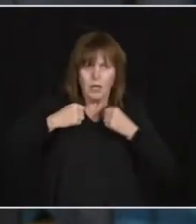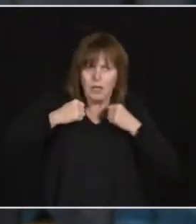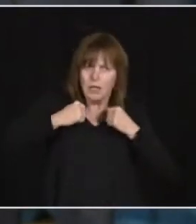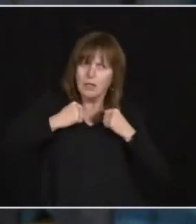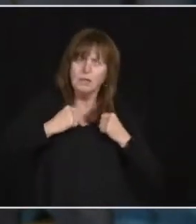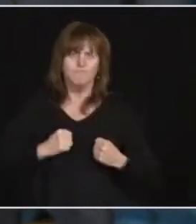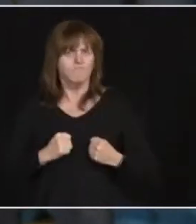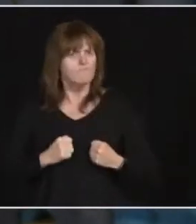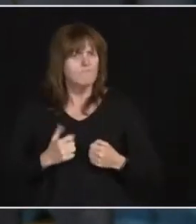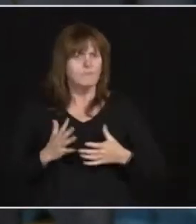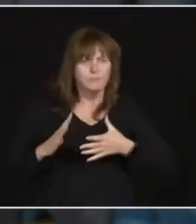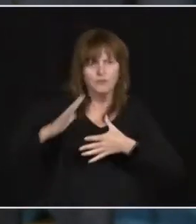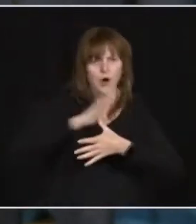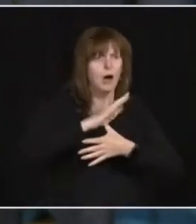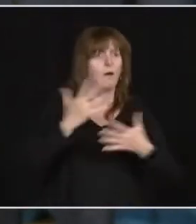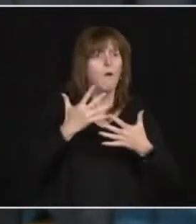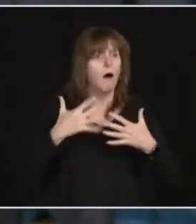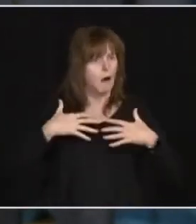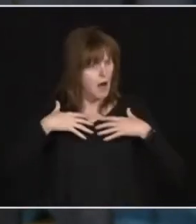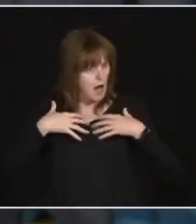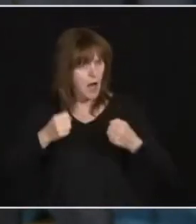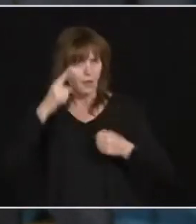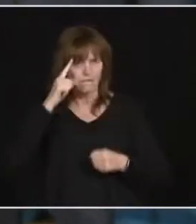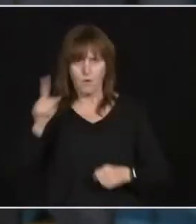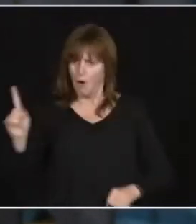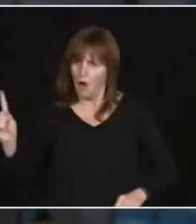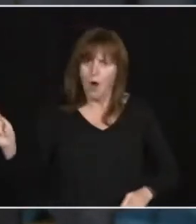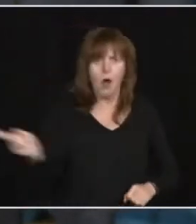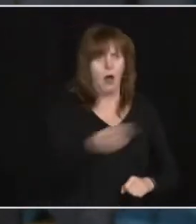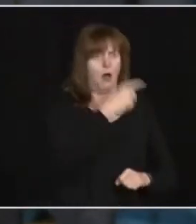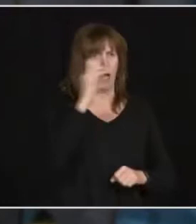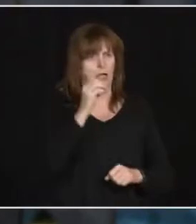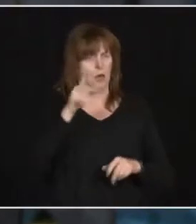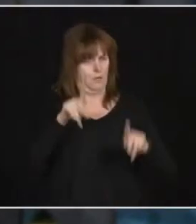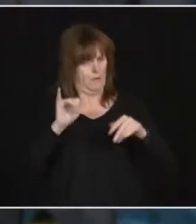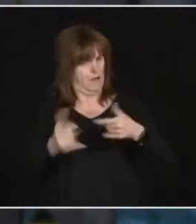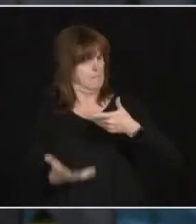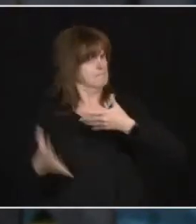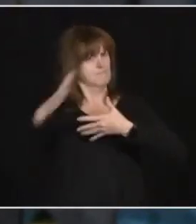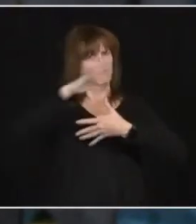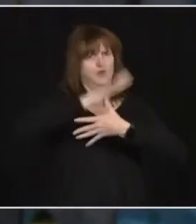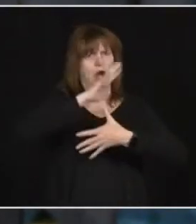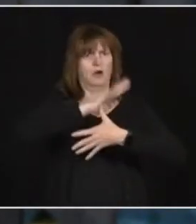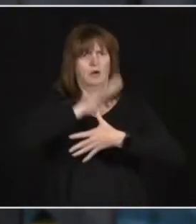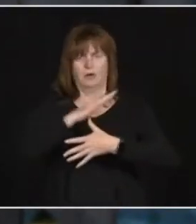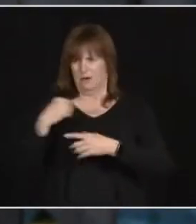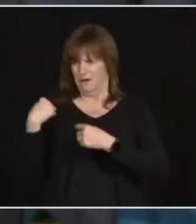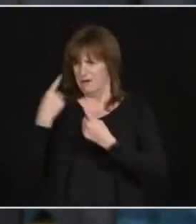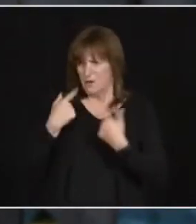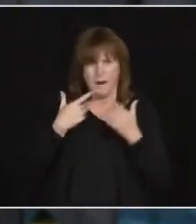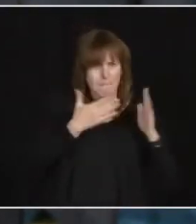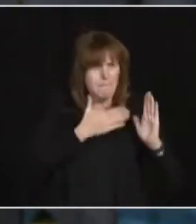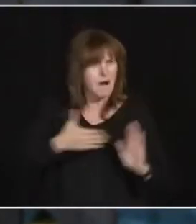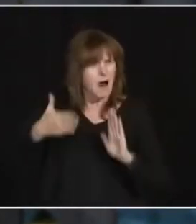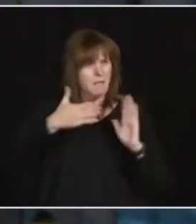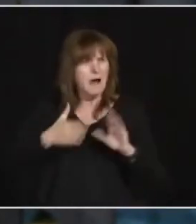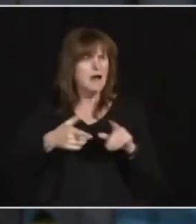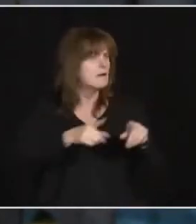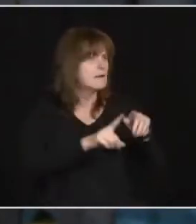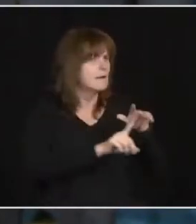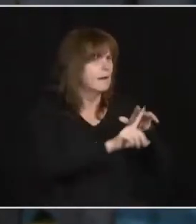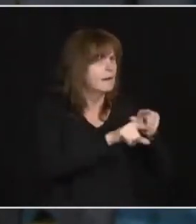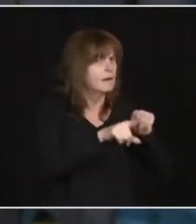people must be our #1 priority. We've been hard at work planning for every contingency, planning